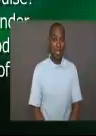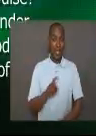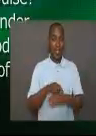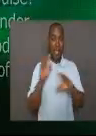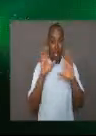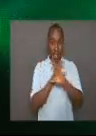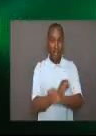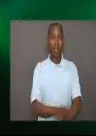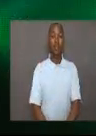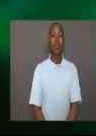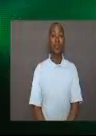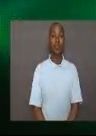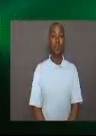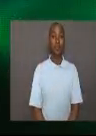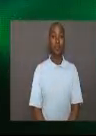Time's up.